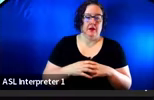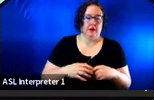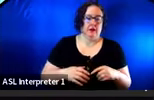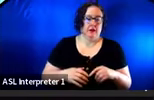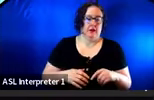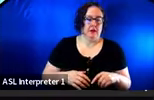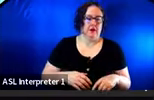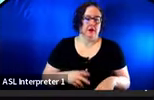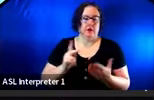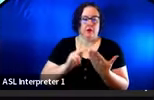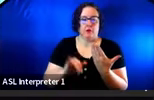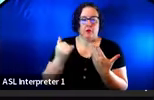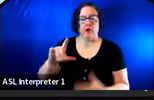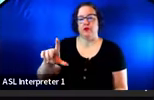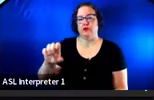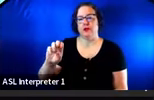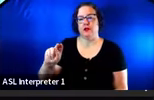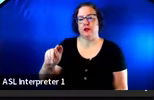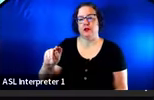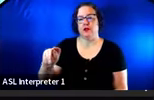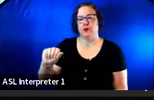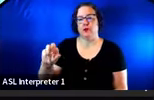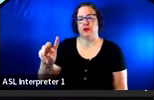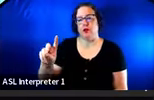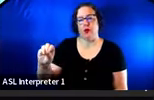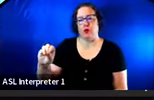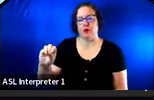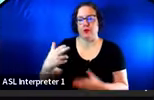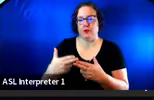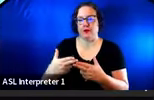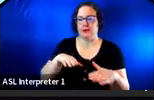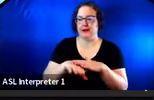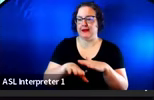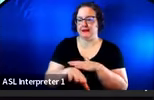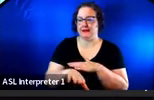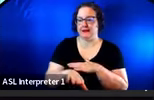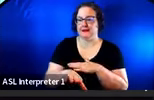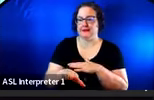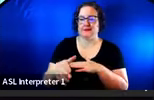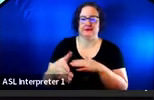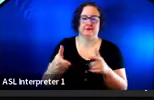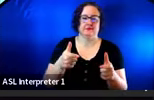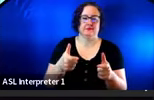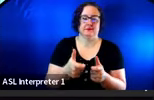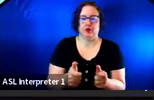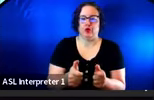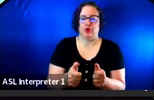The project's name is Project Leonardo. It has now since been named the Access Controller.